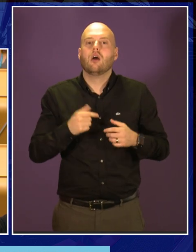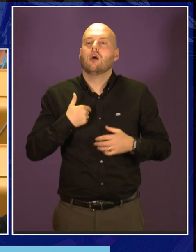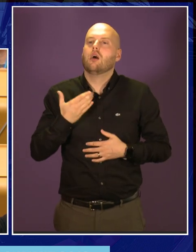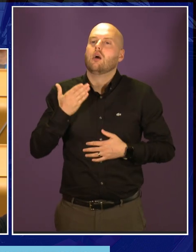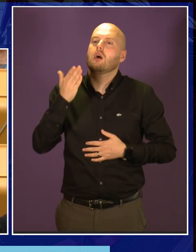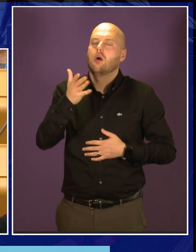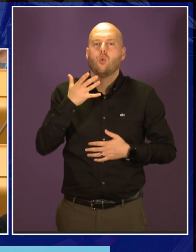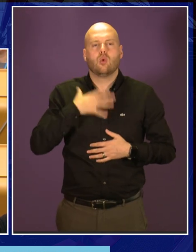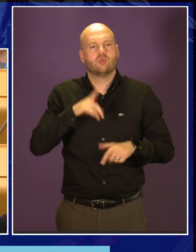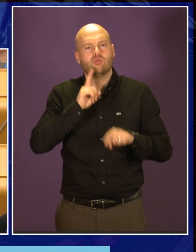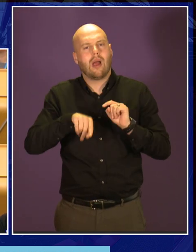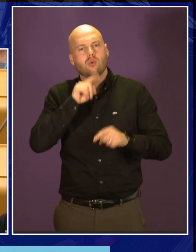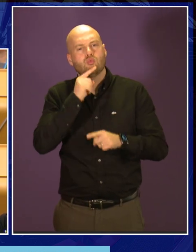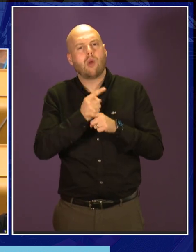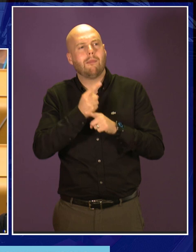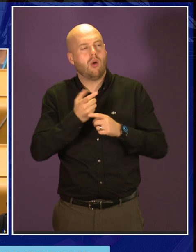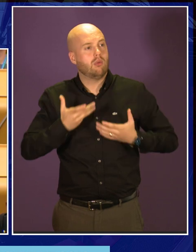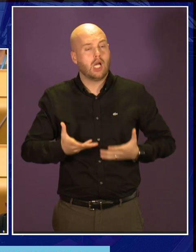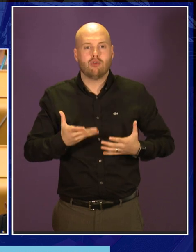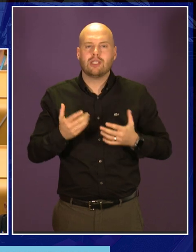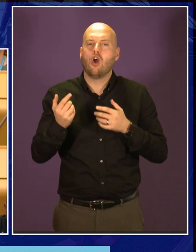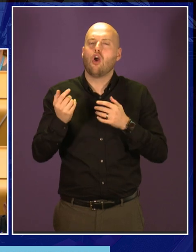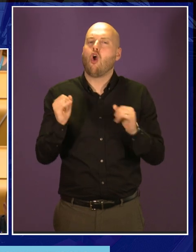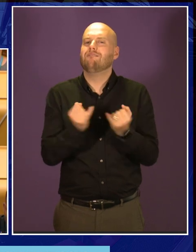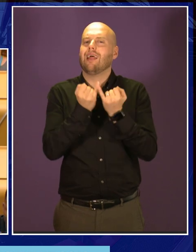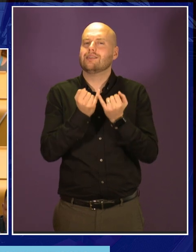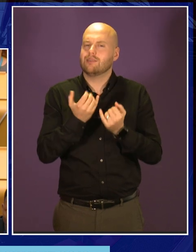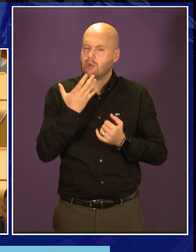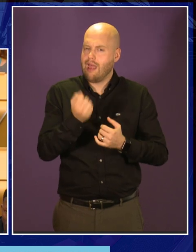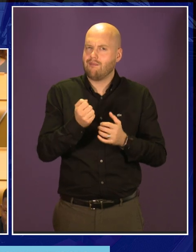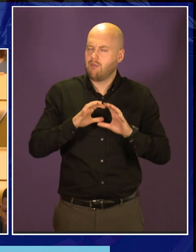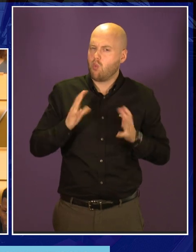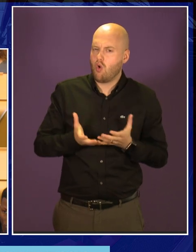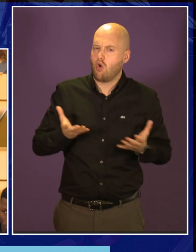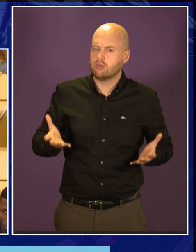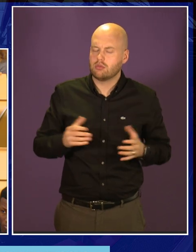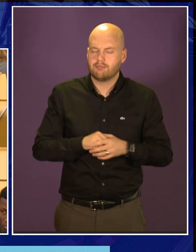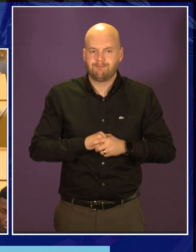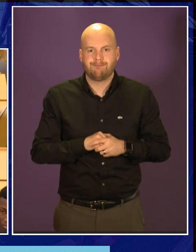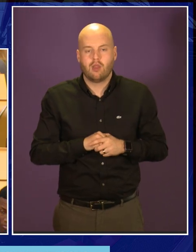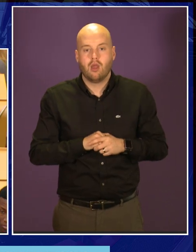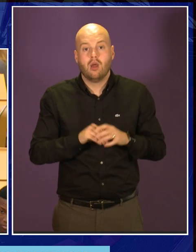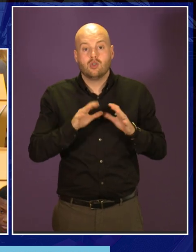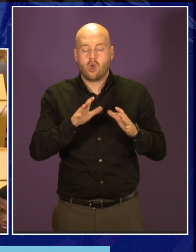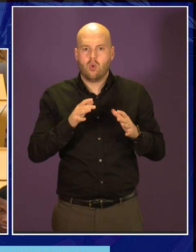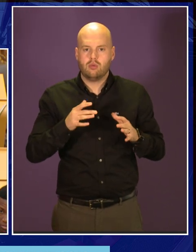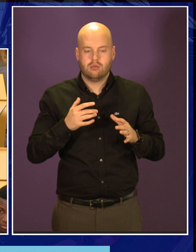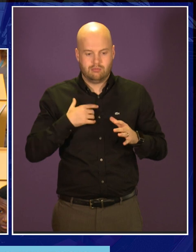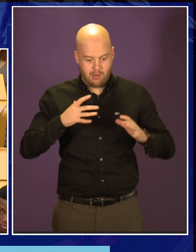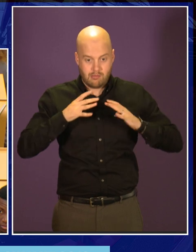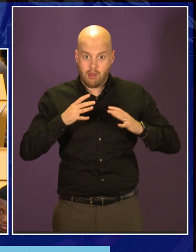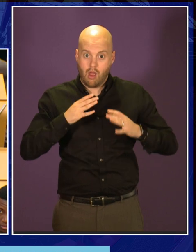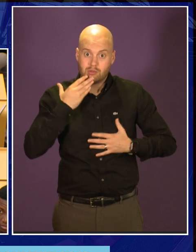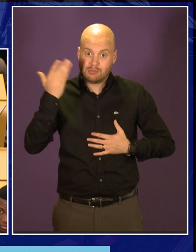the current conflicts that we have in the world. Mr. Presiding Officer, looking at the issues, I think culture alone